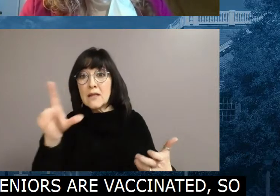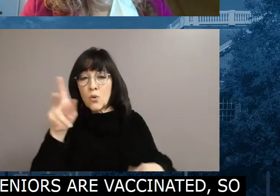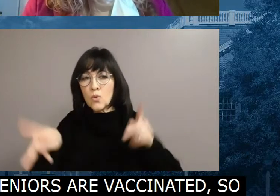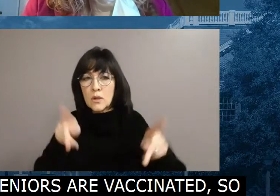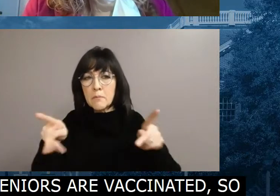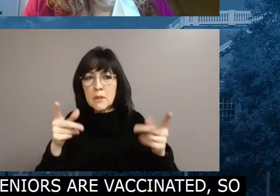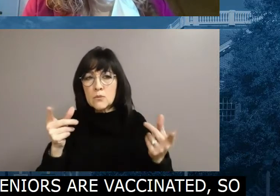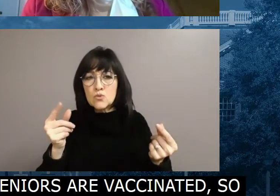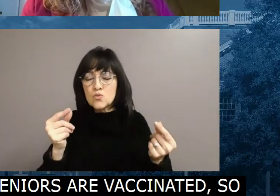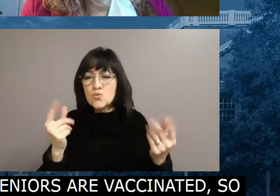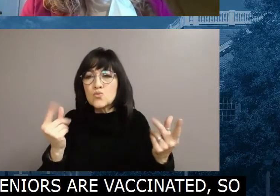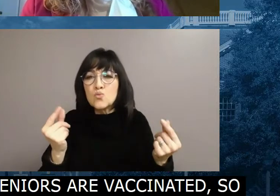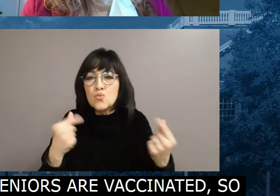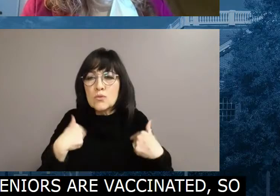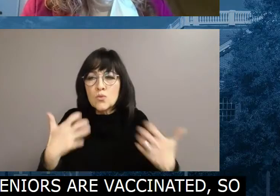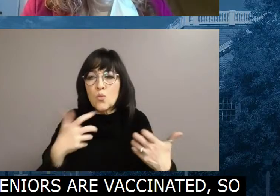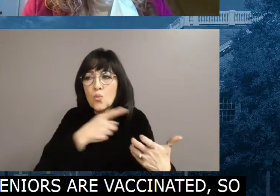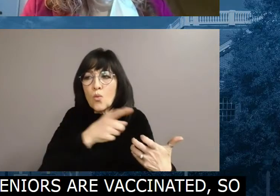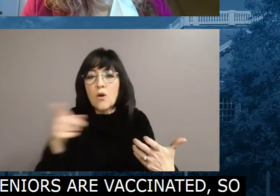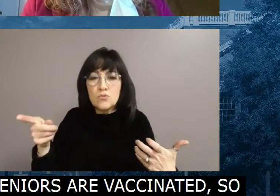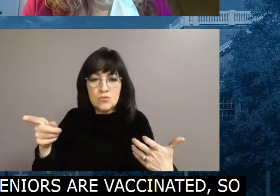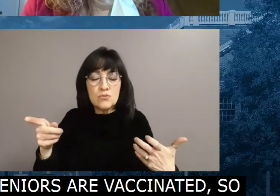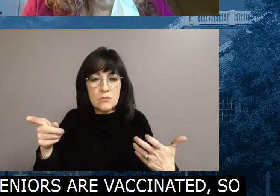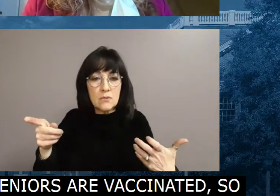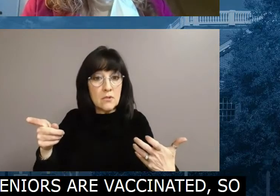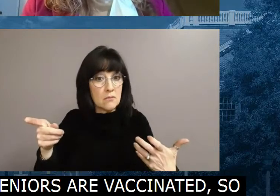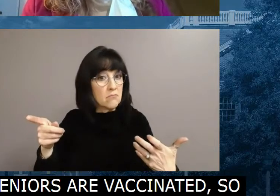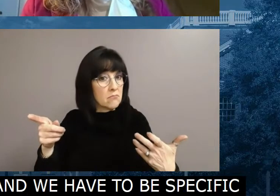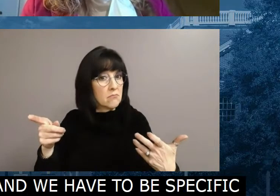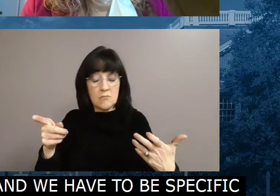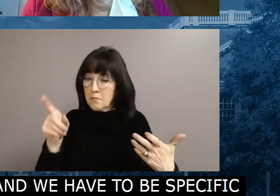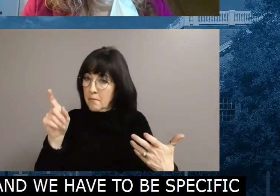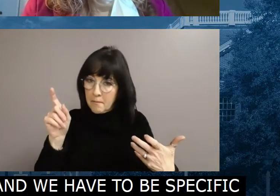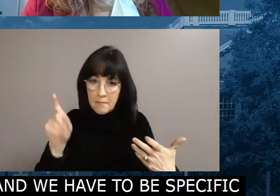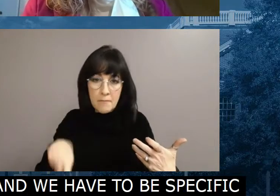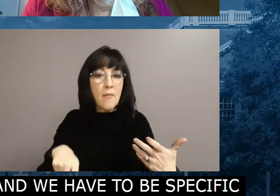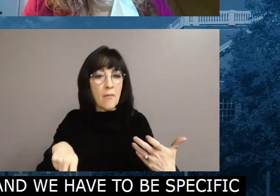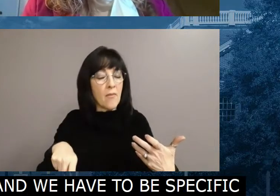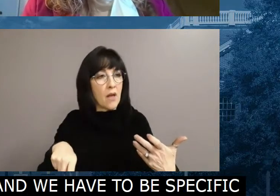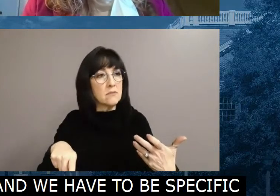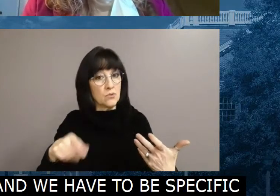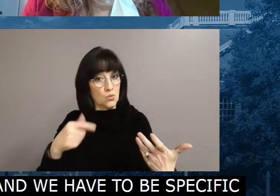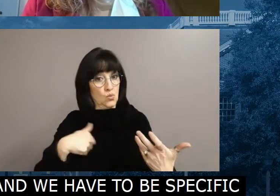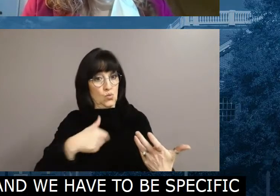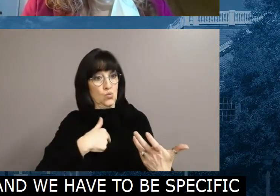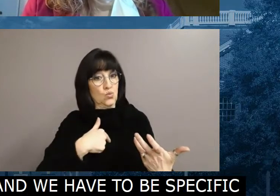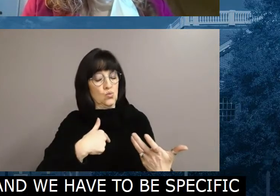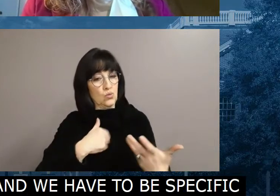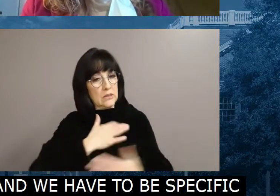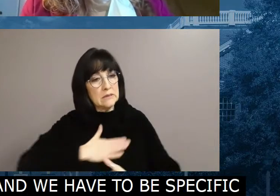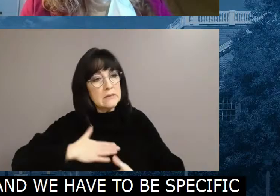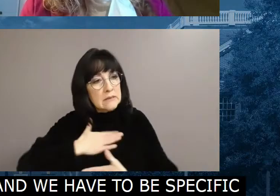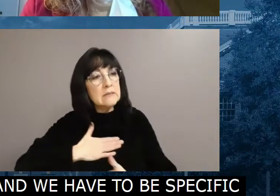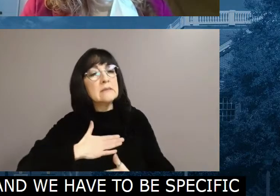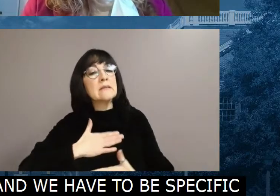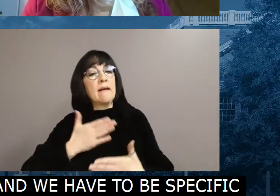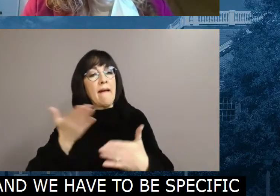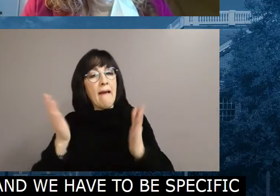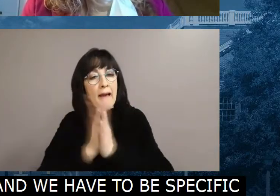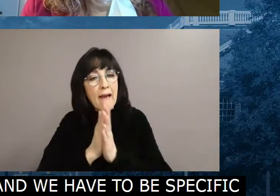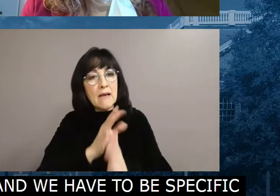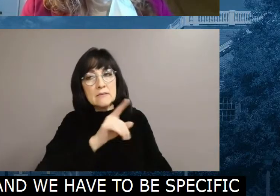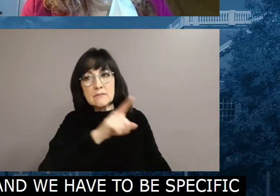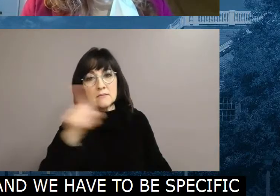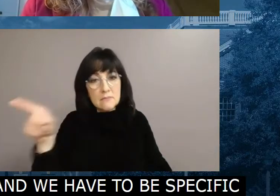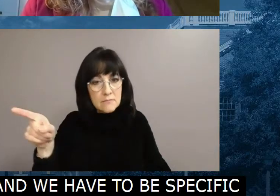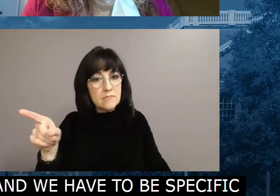because we rely almost entirely on voluntary compliance. And so we need folks to understand what we're asking